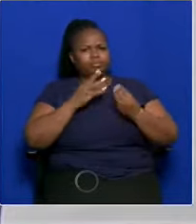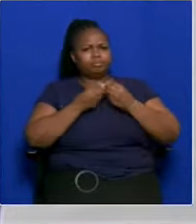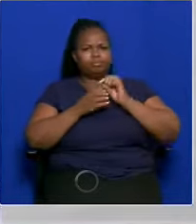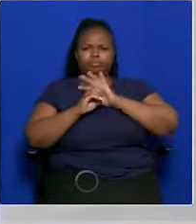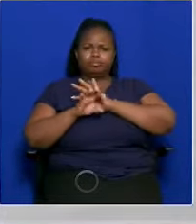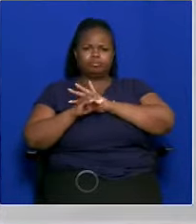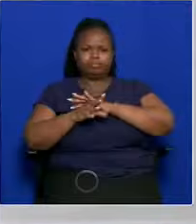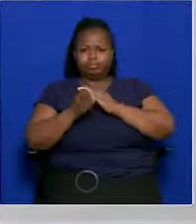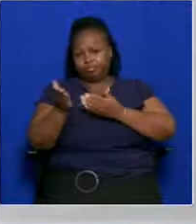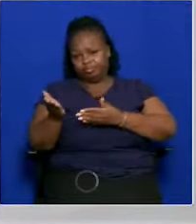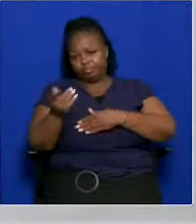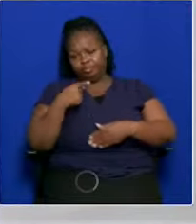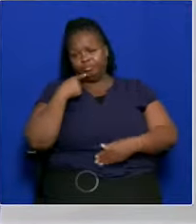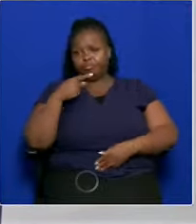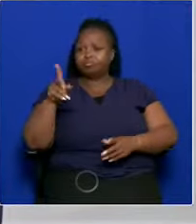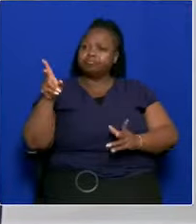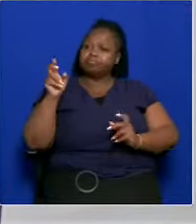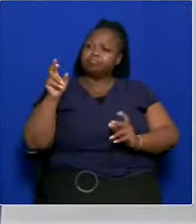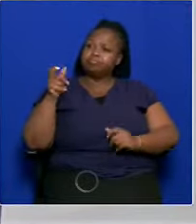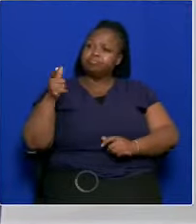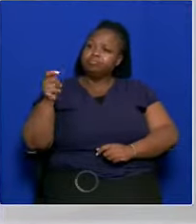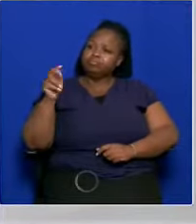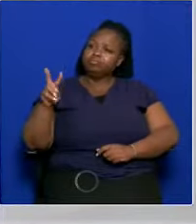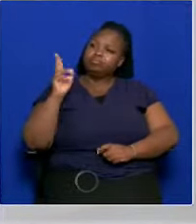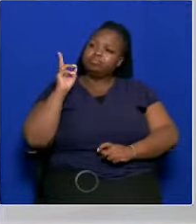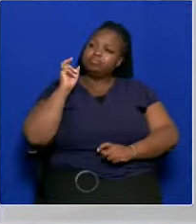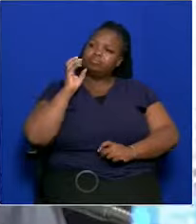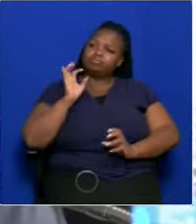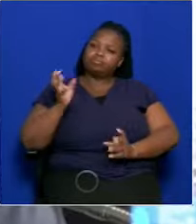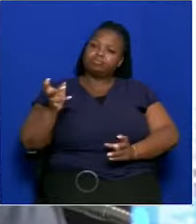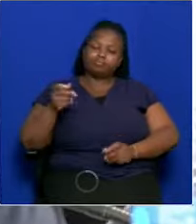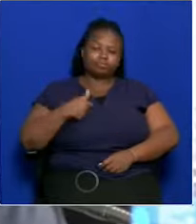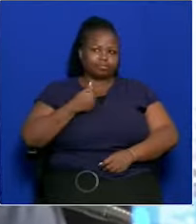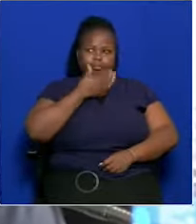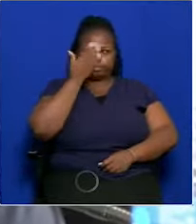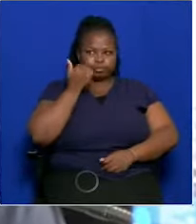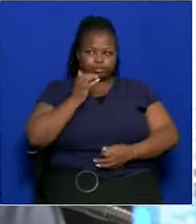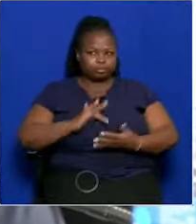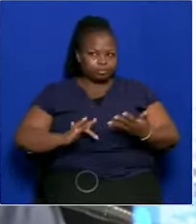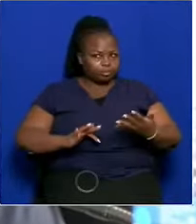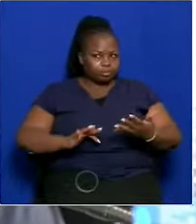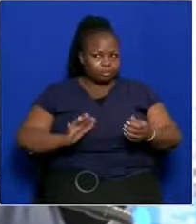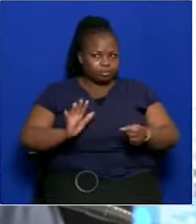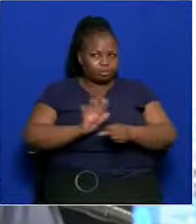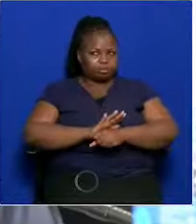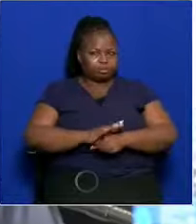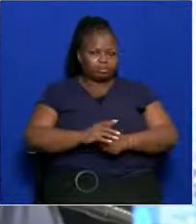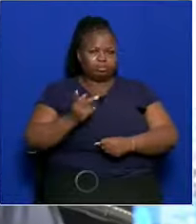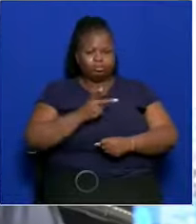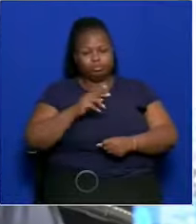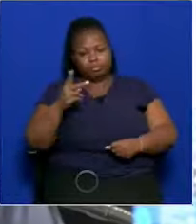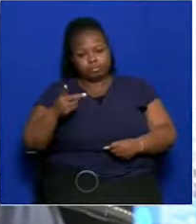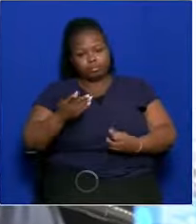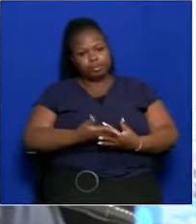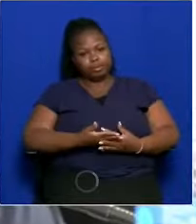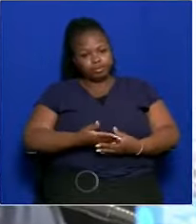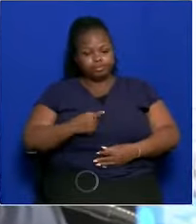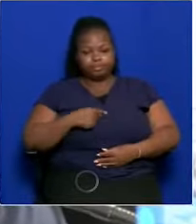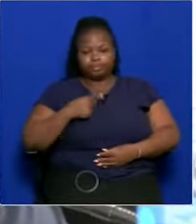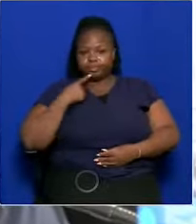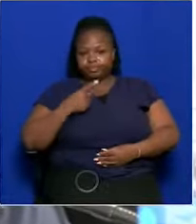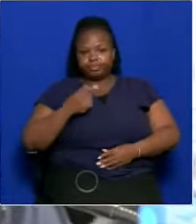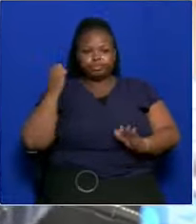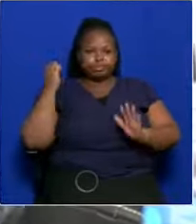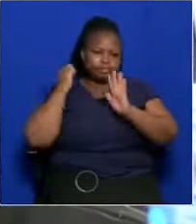get it from the media. So you don't even know the story behind those two other cases. What you say is the murder case and